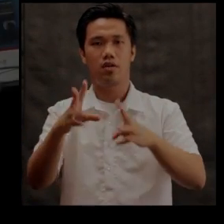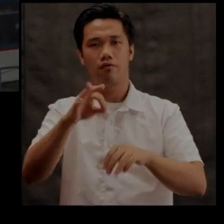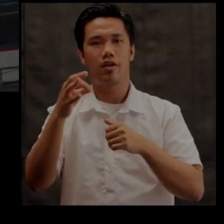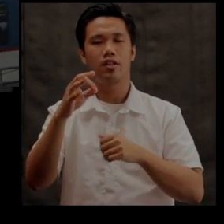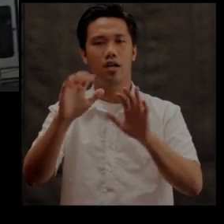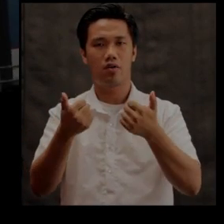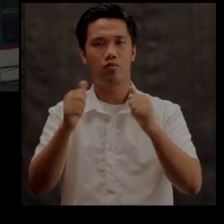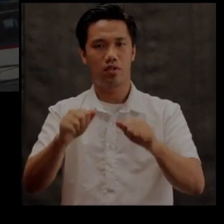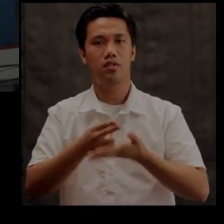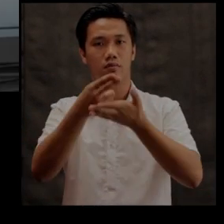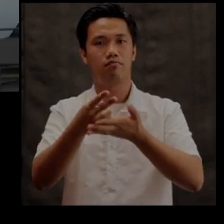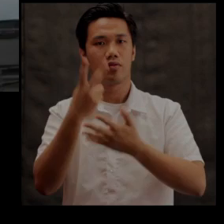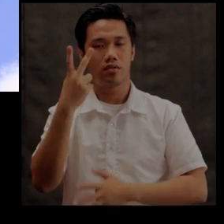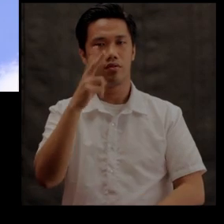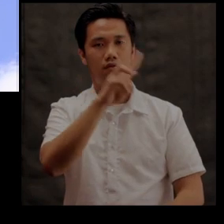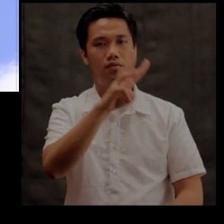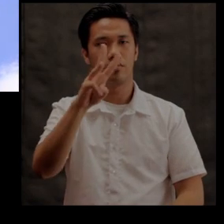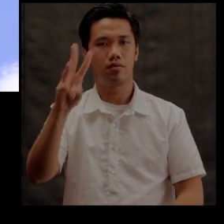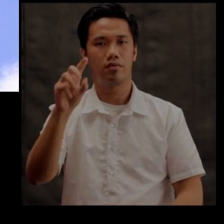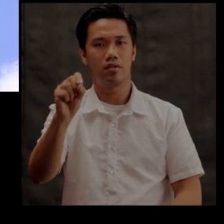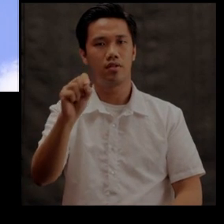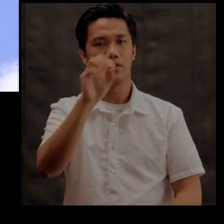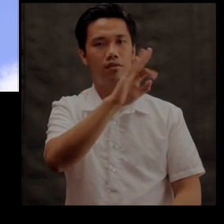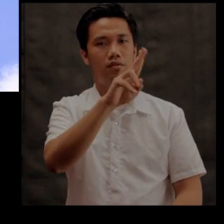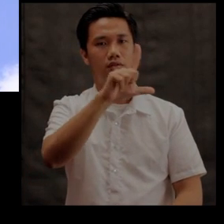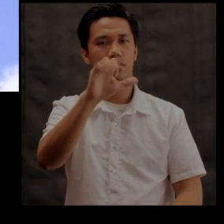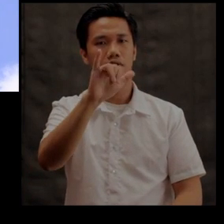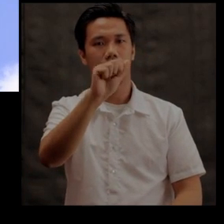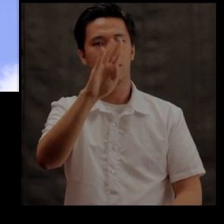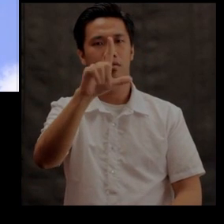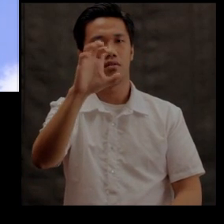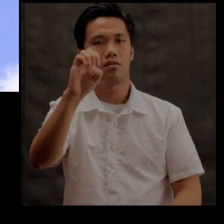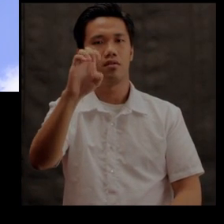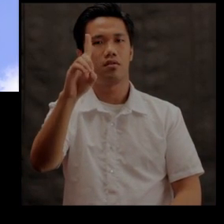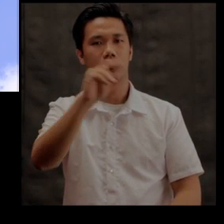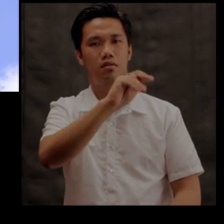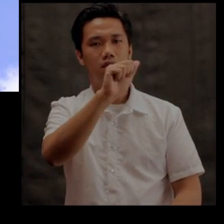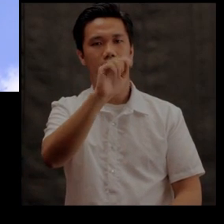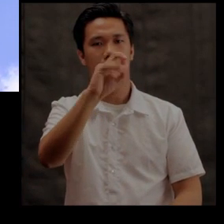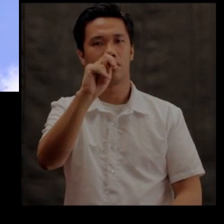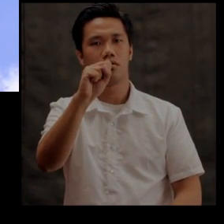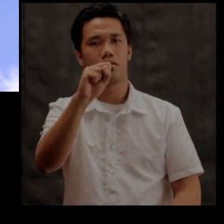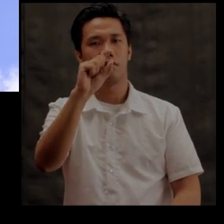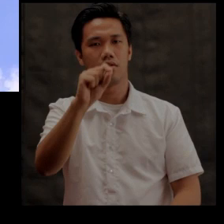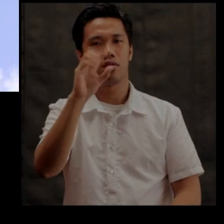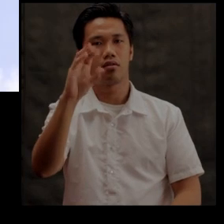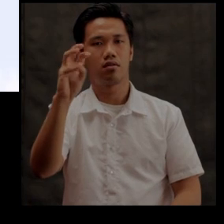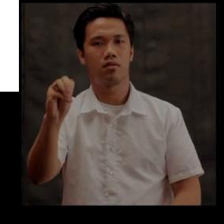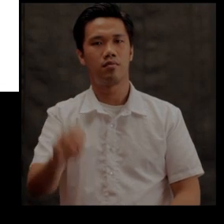in any way, find out how you can help. Visit www.fullyablednation.com.